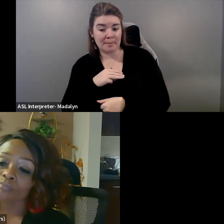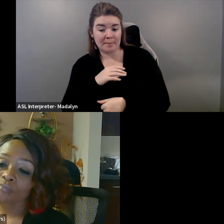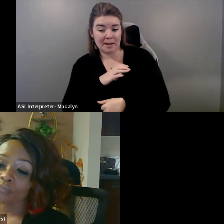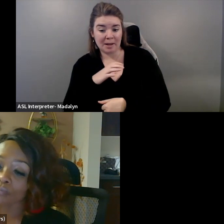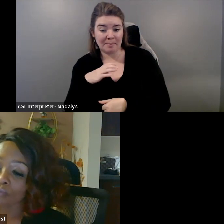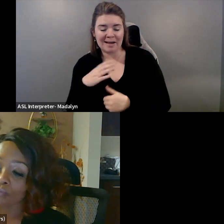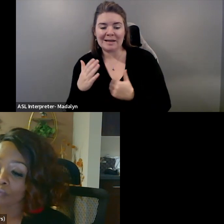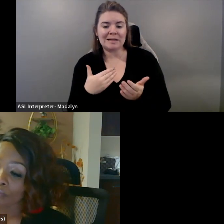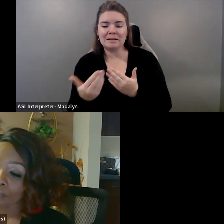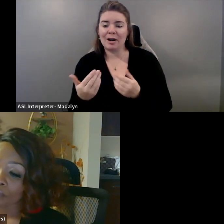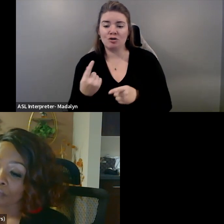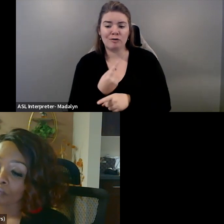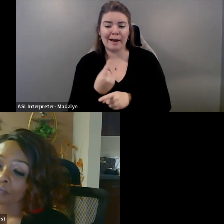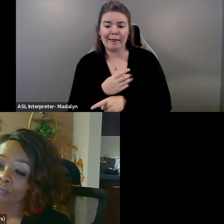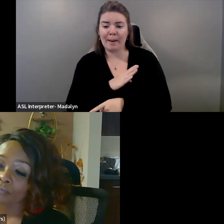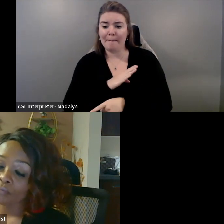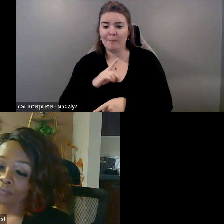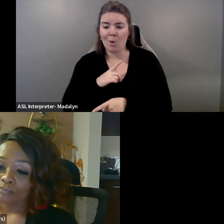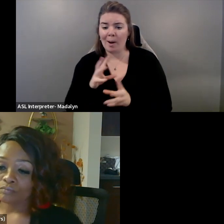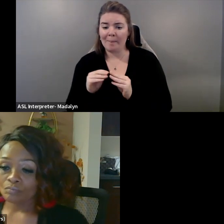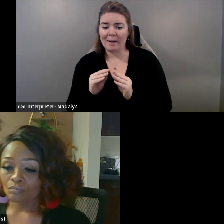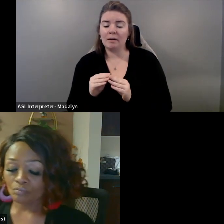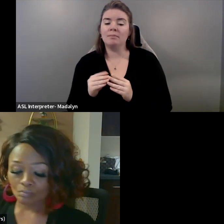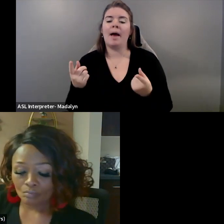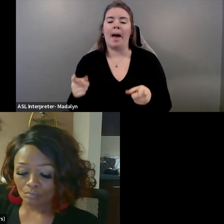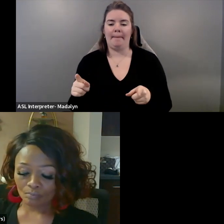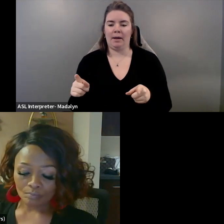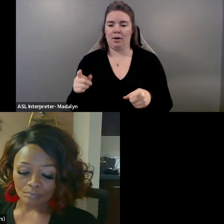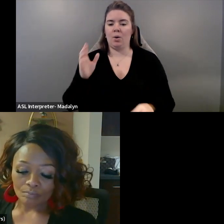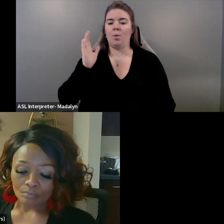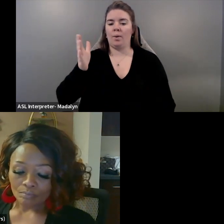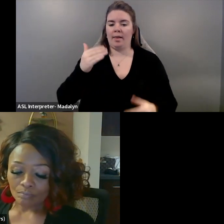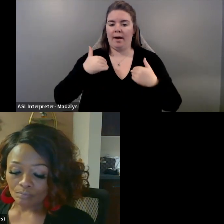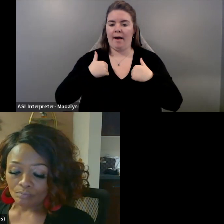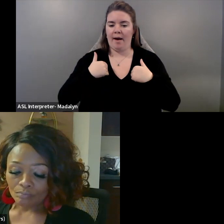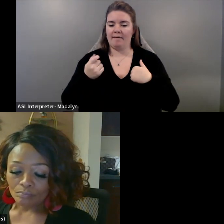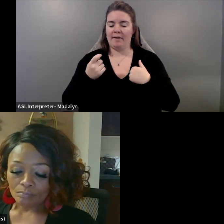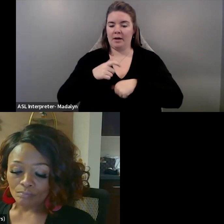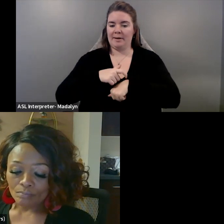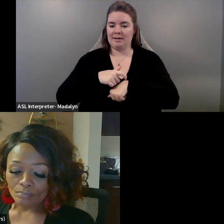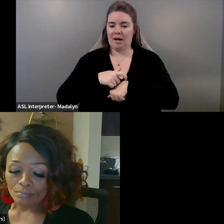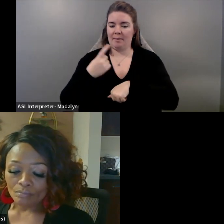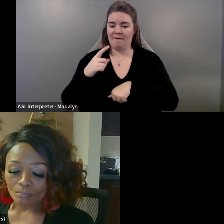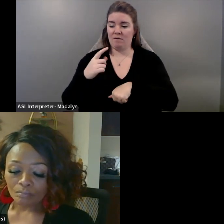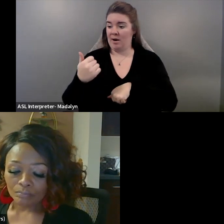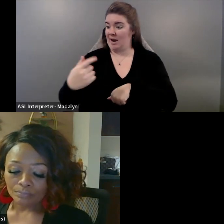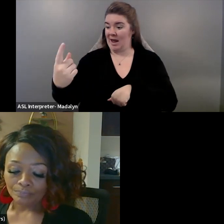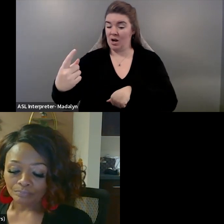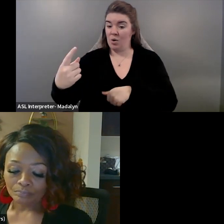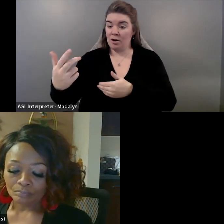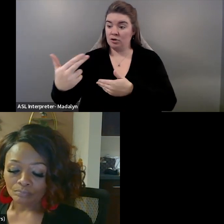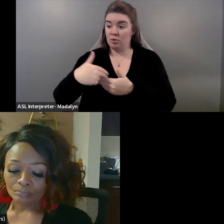quarterly board meeting. We will have a little bit of time for someone from the public to hop in and say,